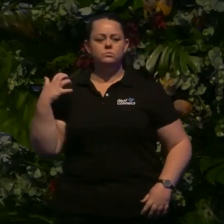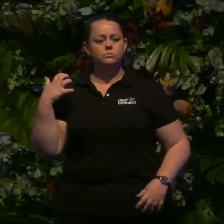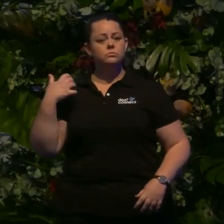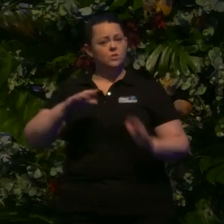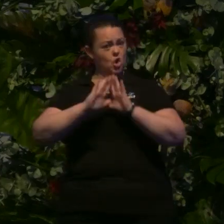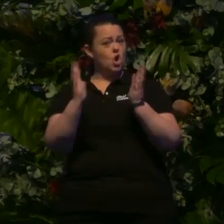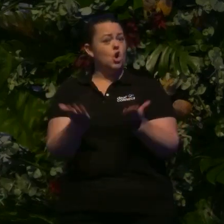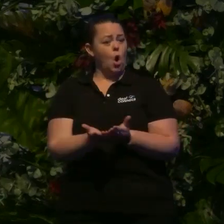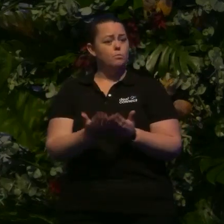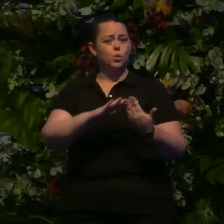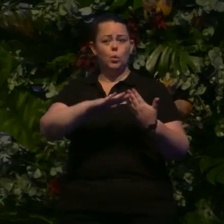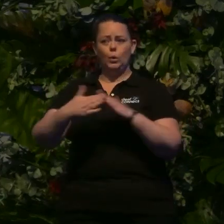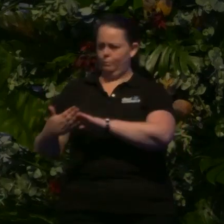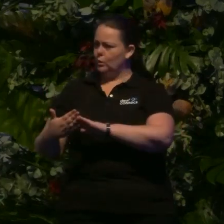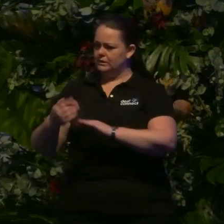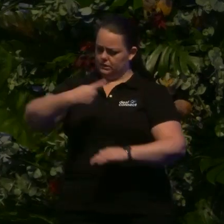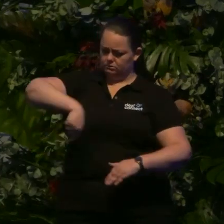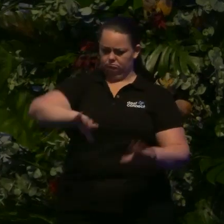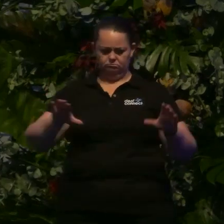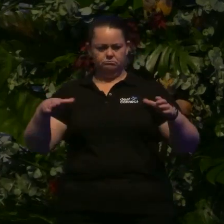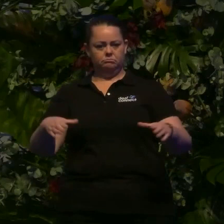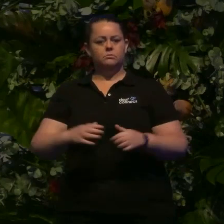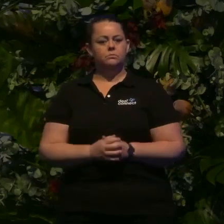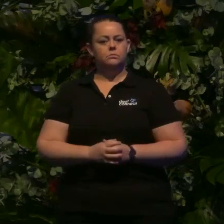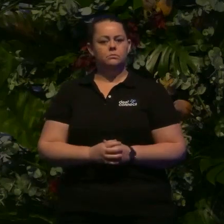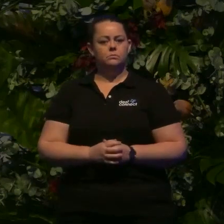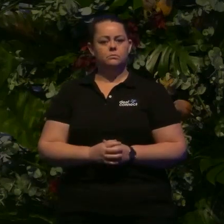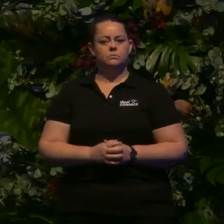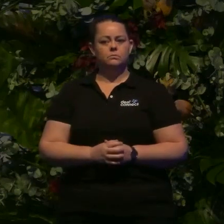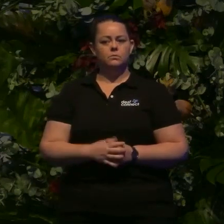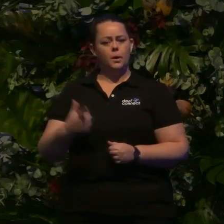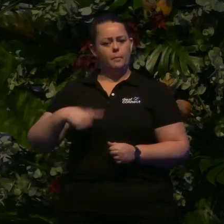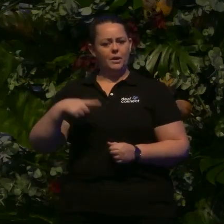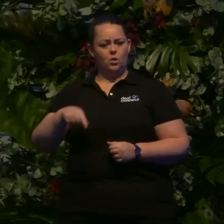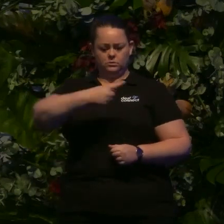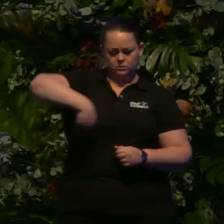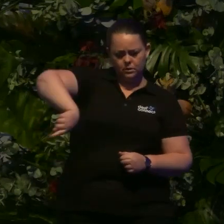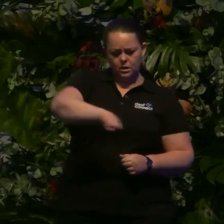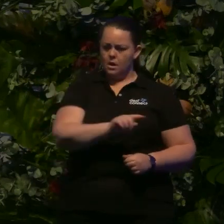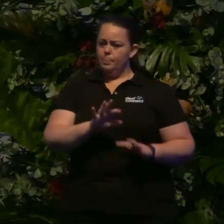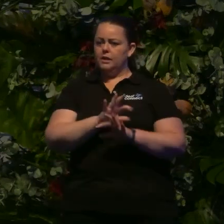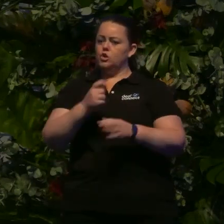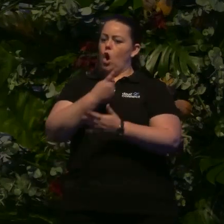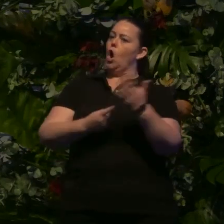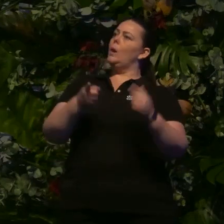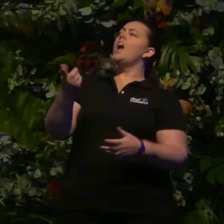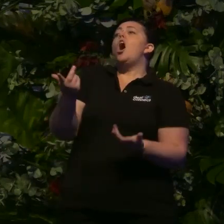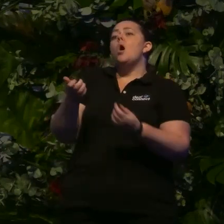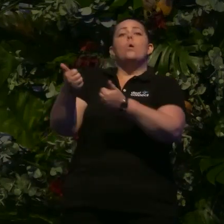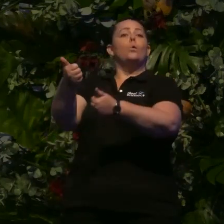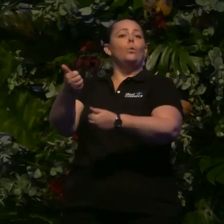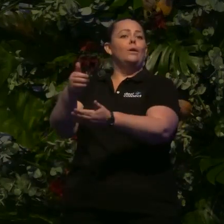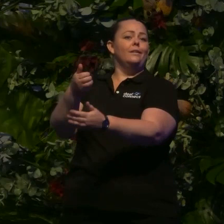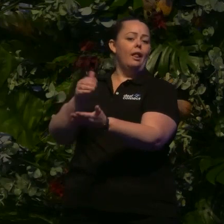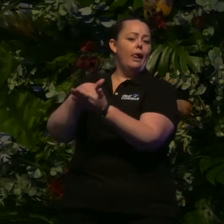unstoppable because our task is not simply our cause, it is our very existence. Our right to live freely and